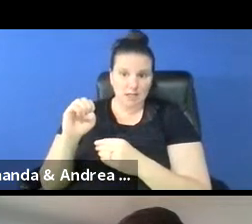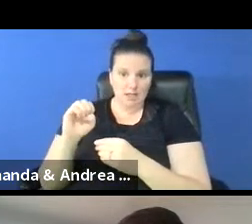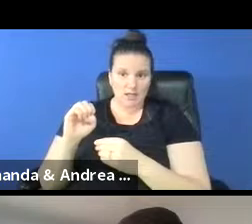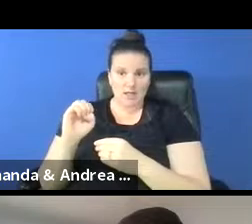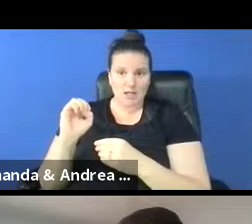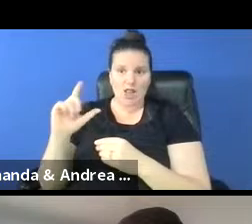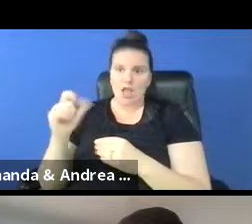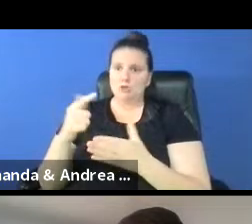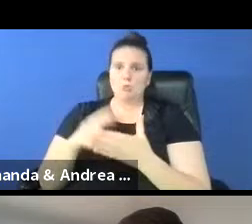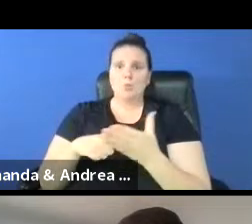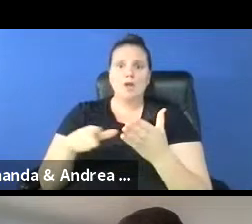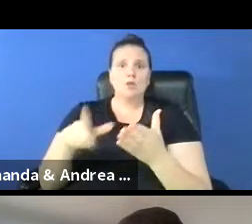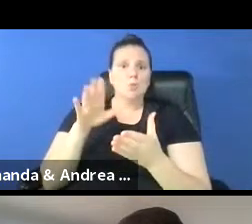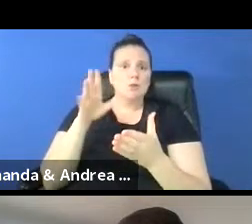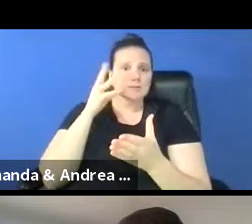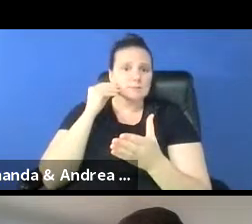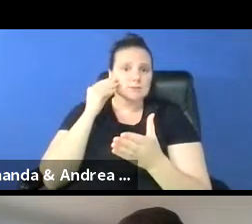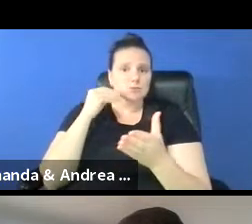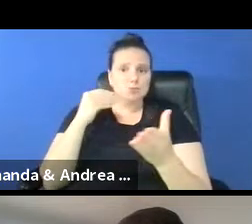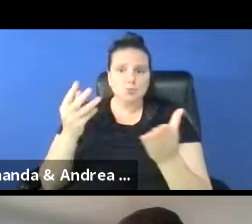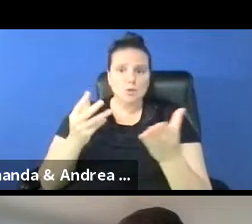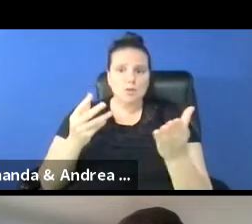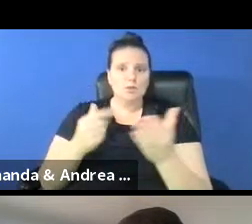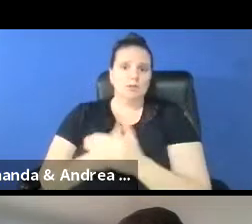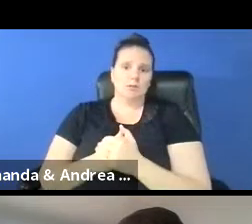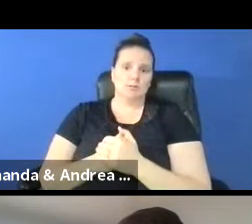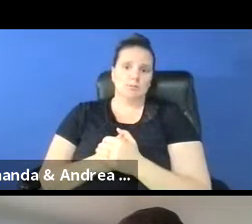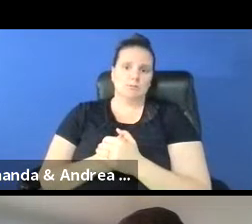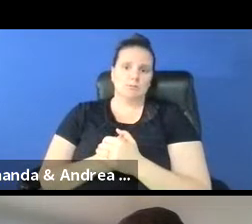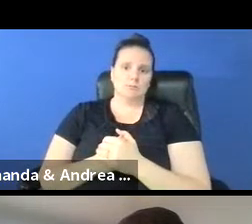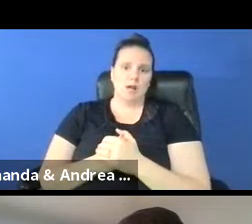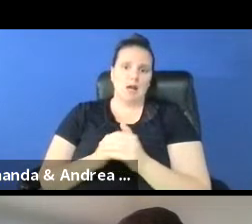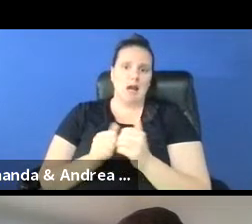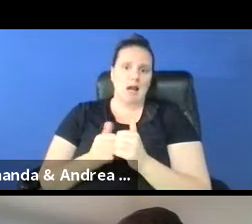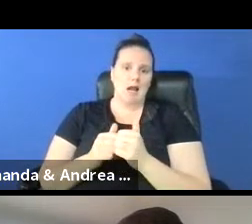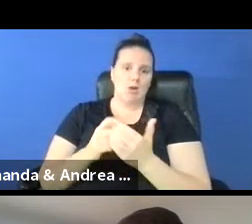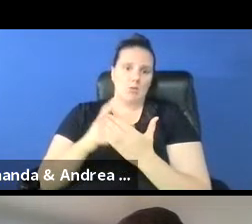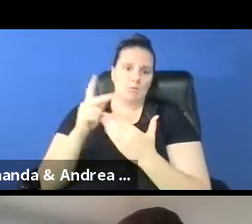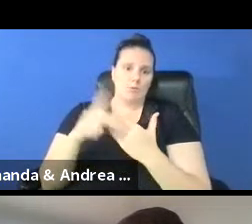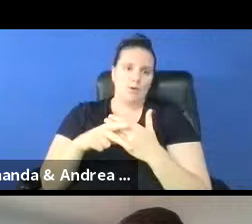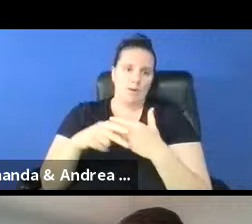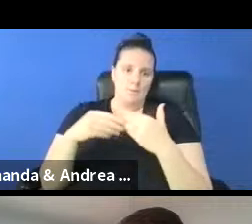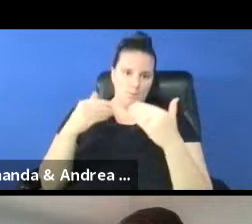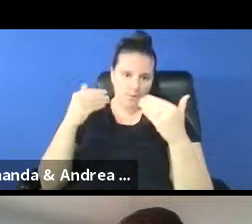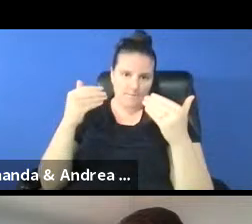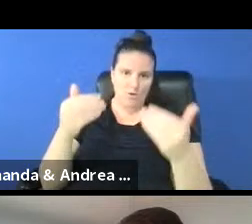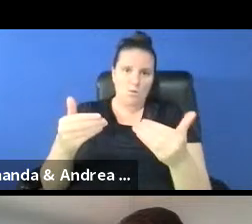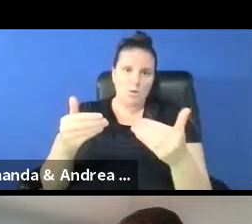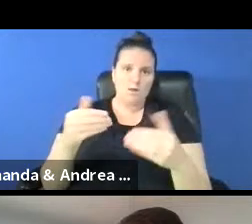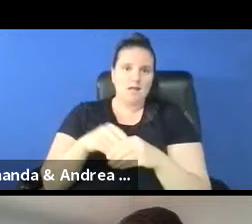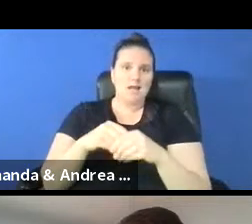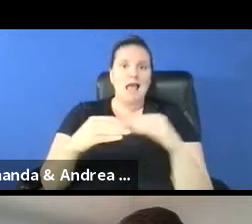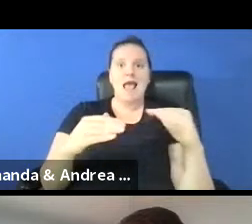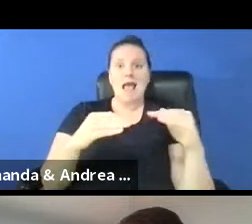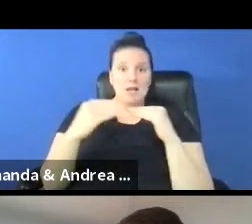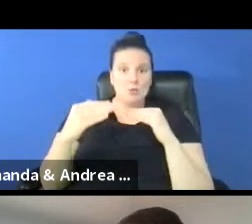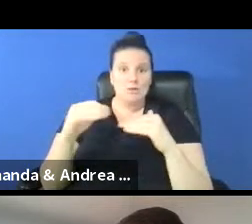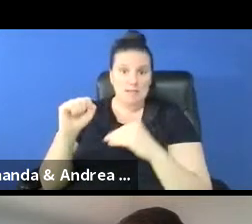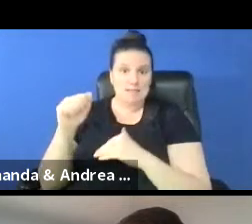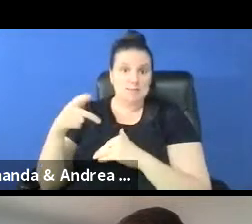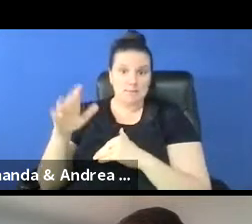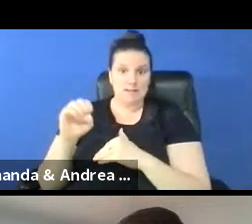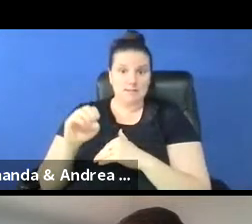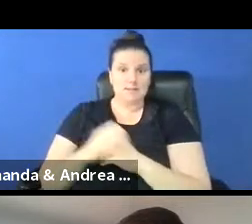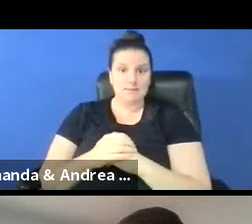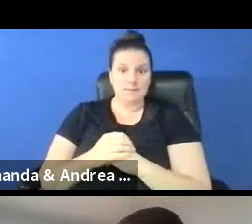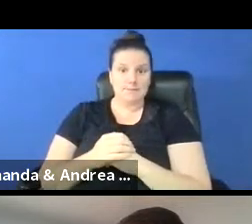what your experience has been and how the program is moving forward in the equity space.